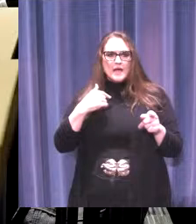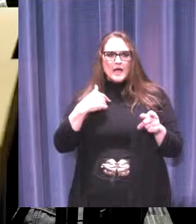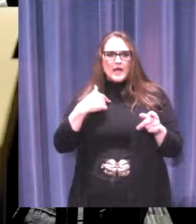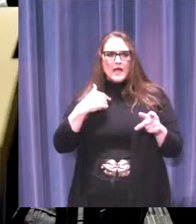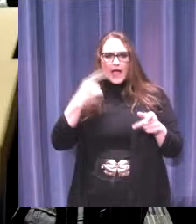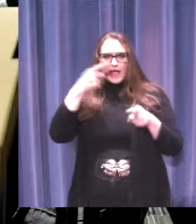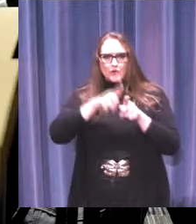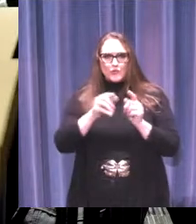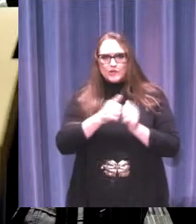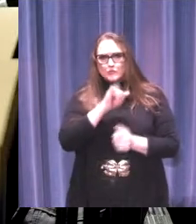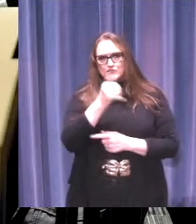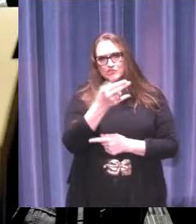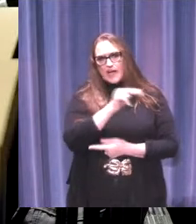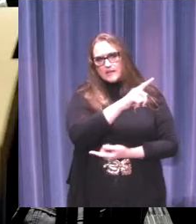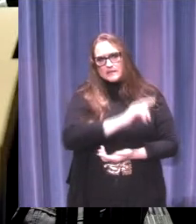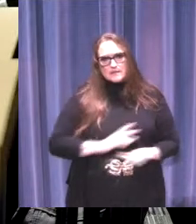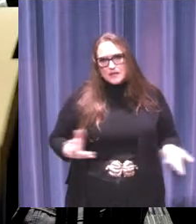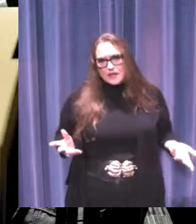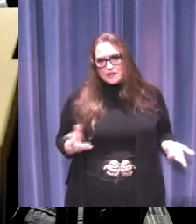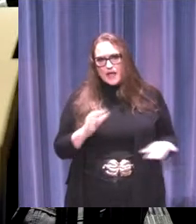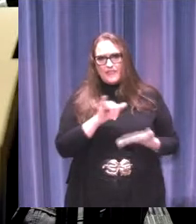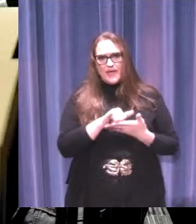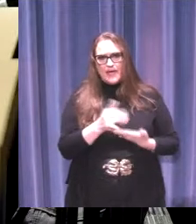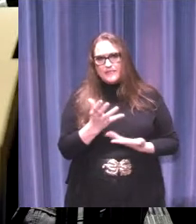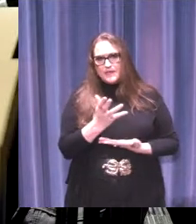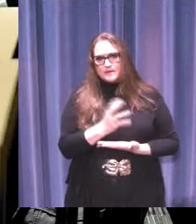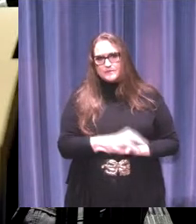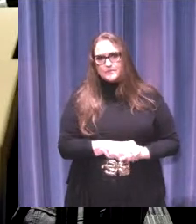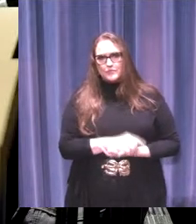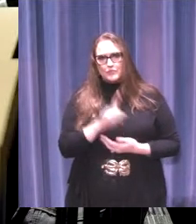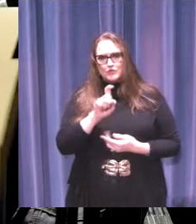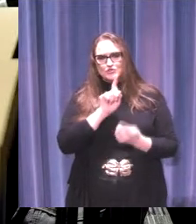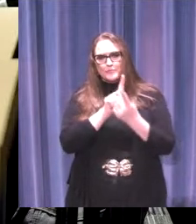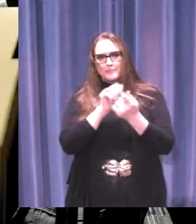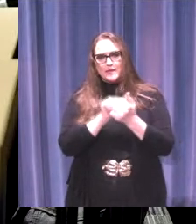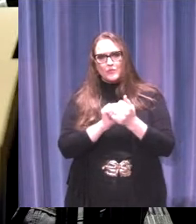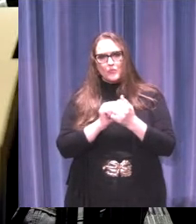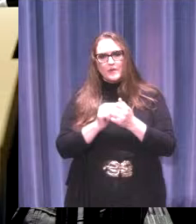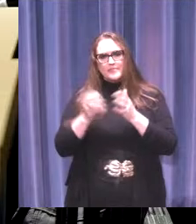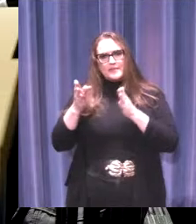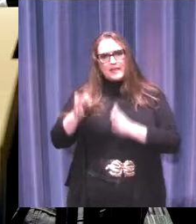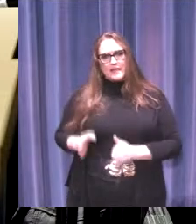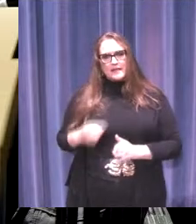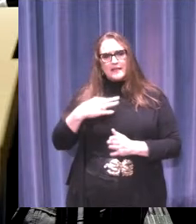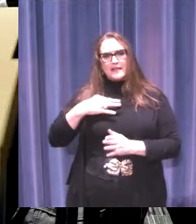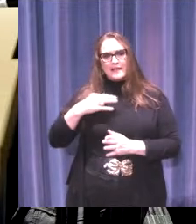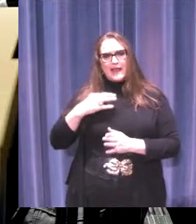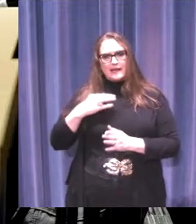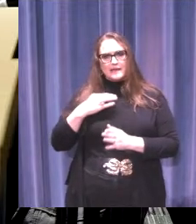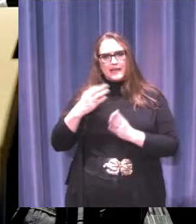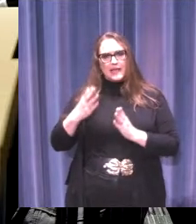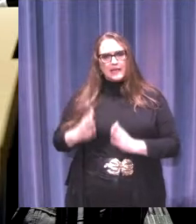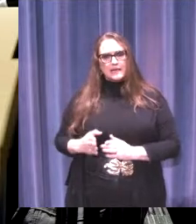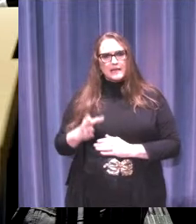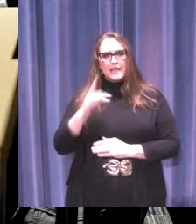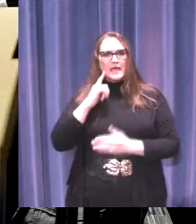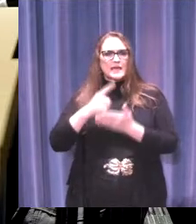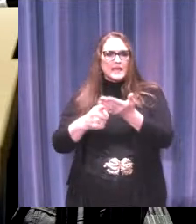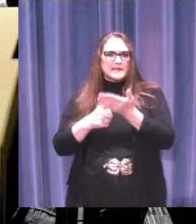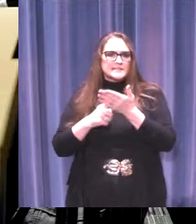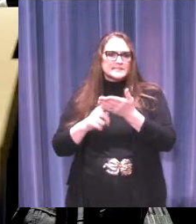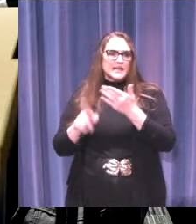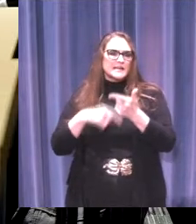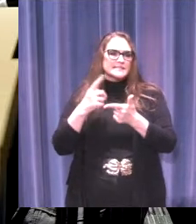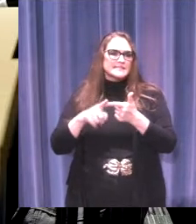I agree with John Okay. on that we should meet with the candidate and discuss, and